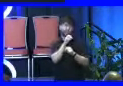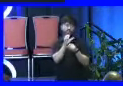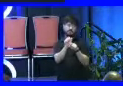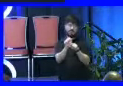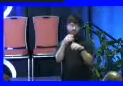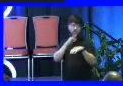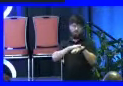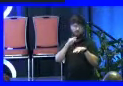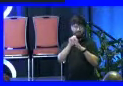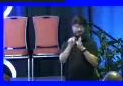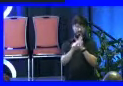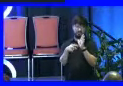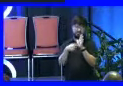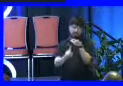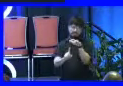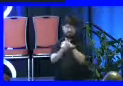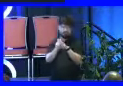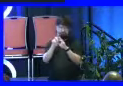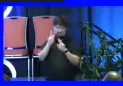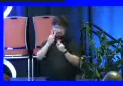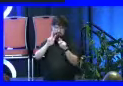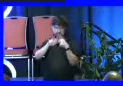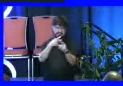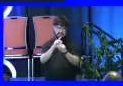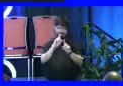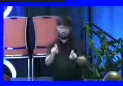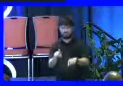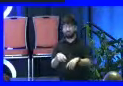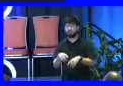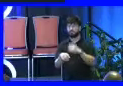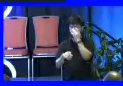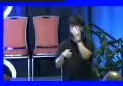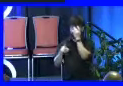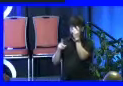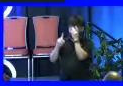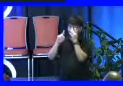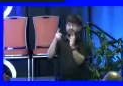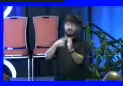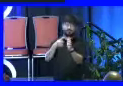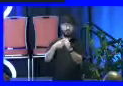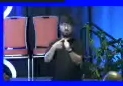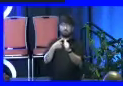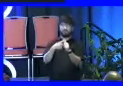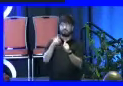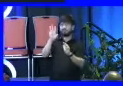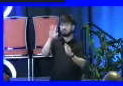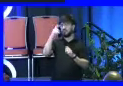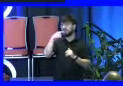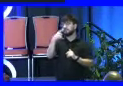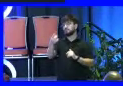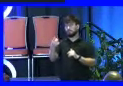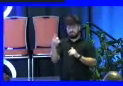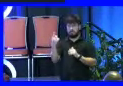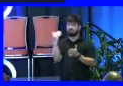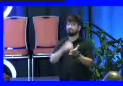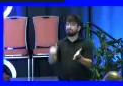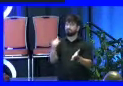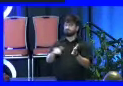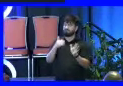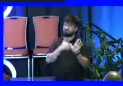this is something that comes up often. So the first thing is, I think, and I keep saying this and I apologize,